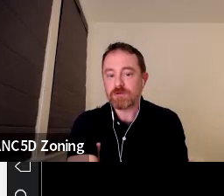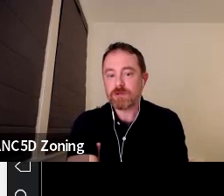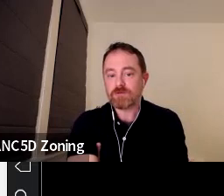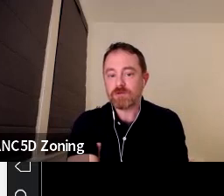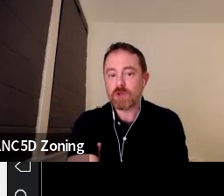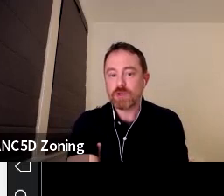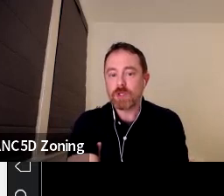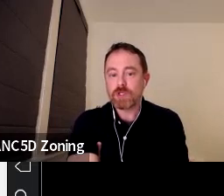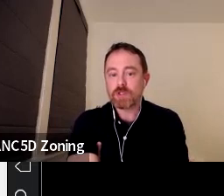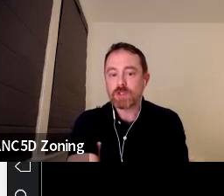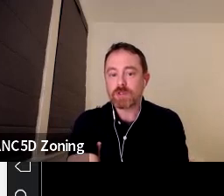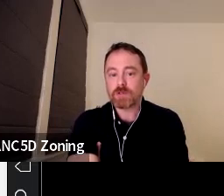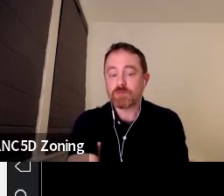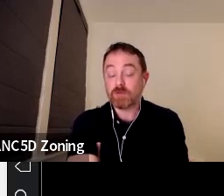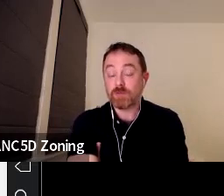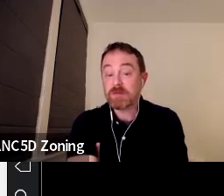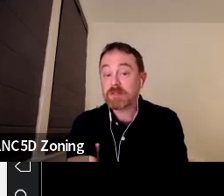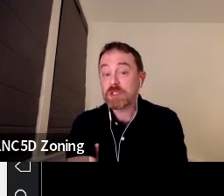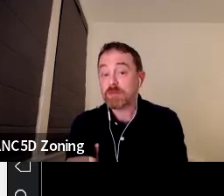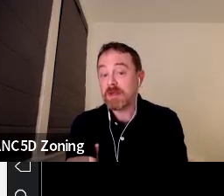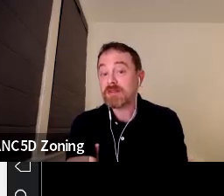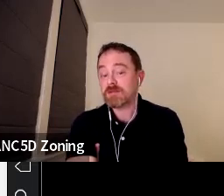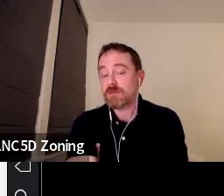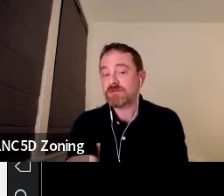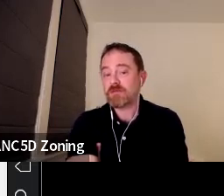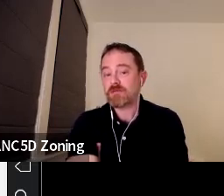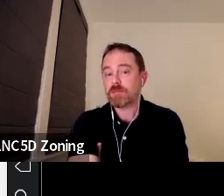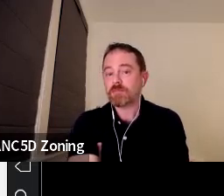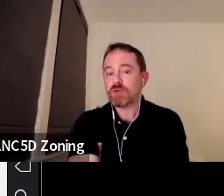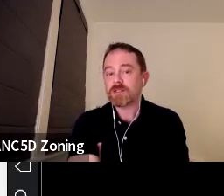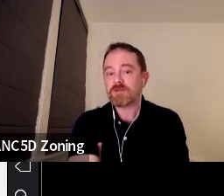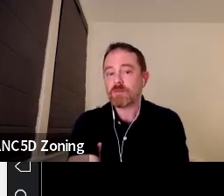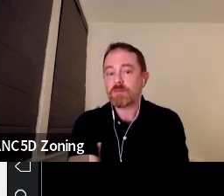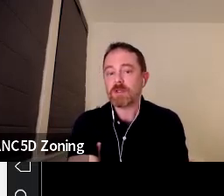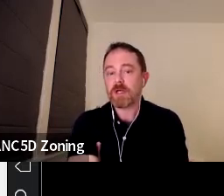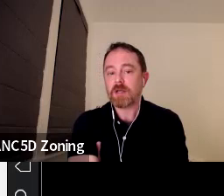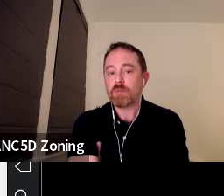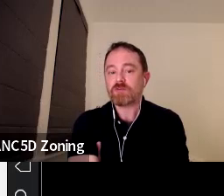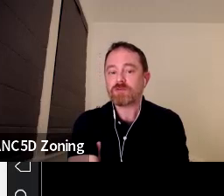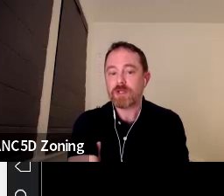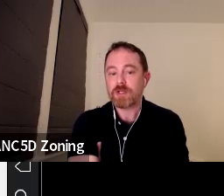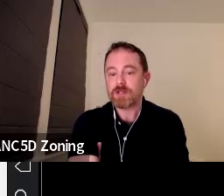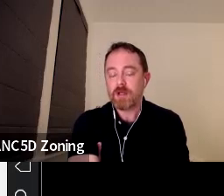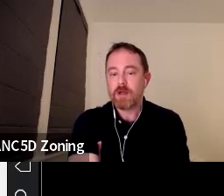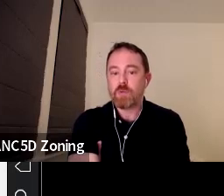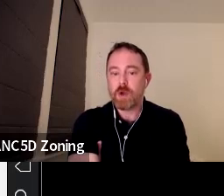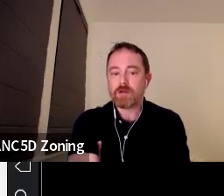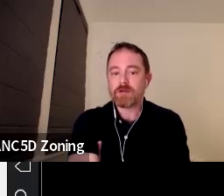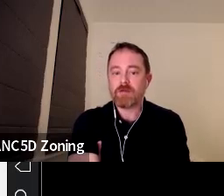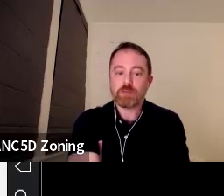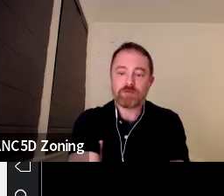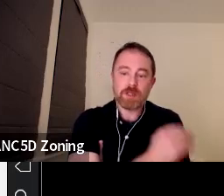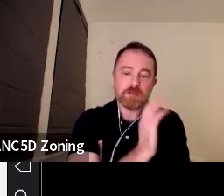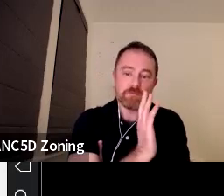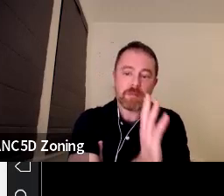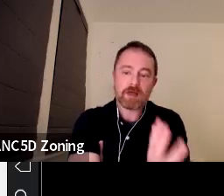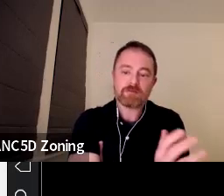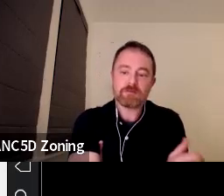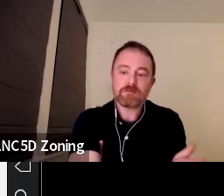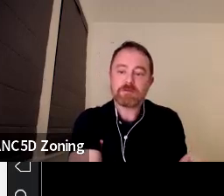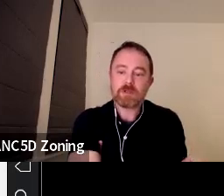regulations a few years ago, specifically to prevent this. There were several projects that were built on Moore Street, where the developers did